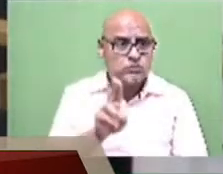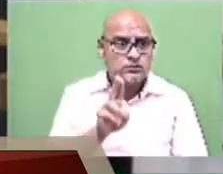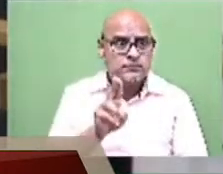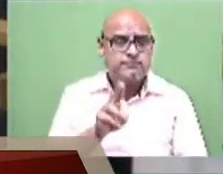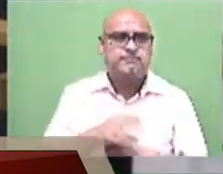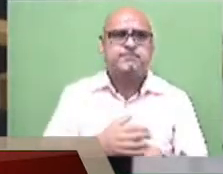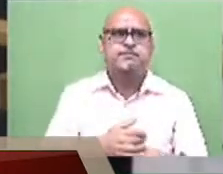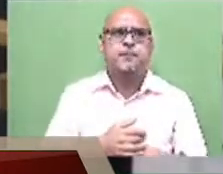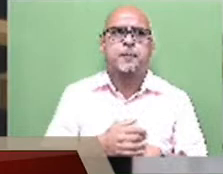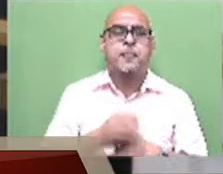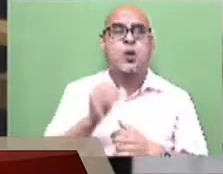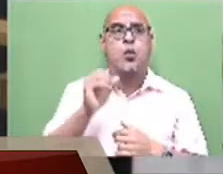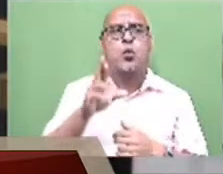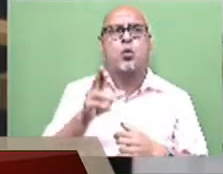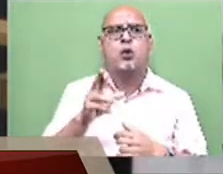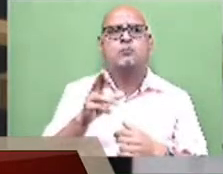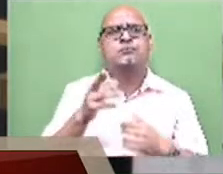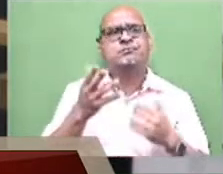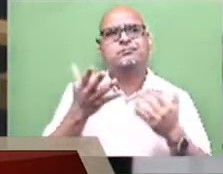COVID.